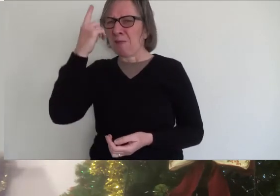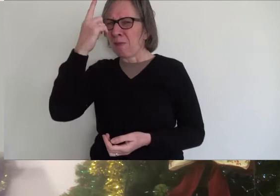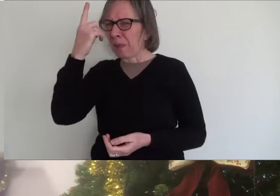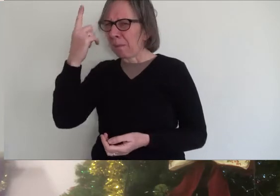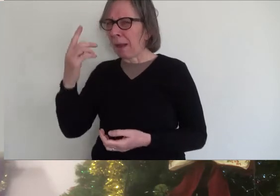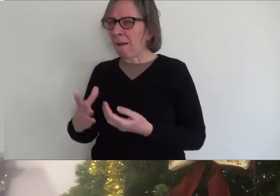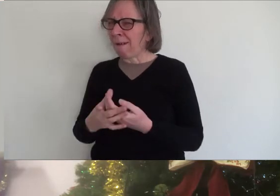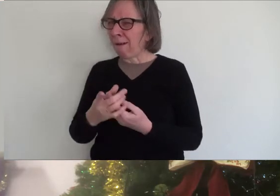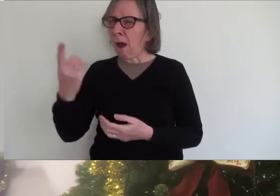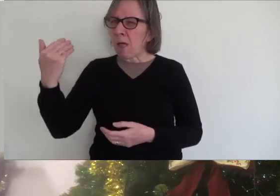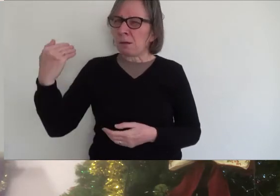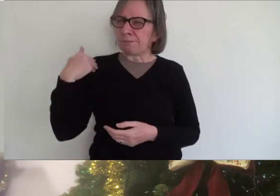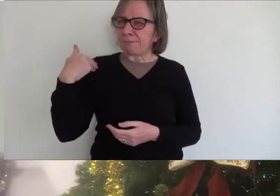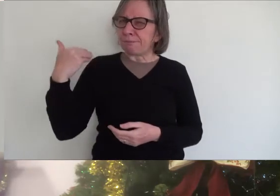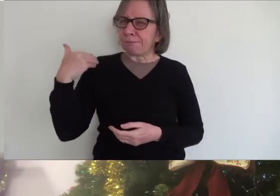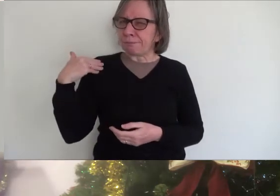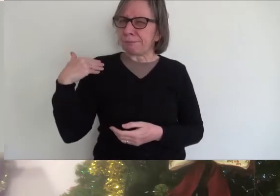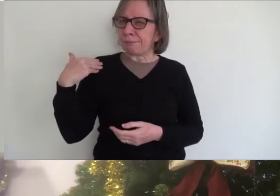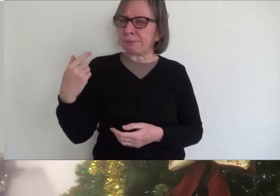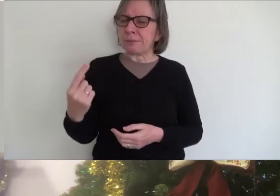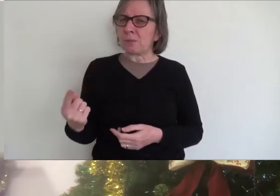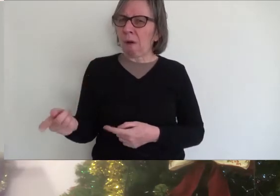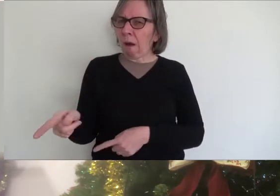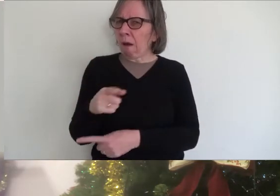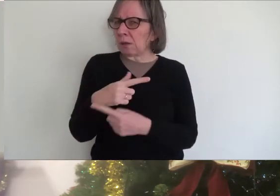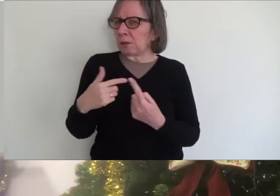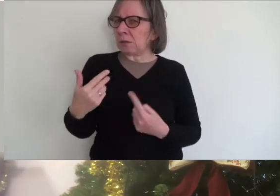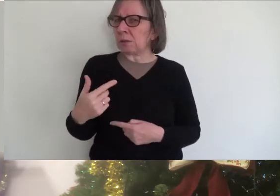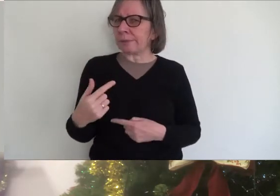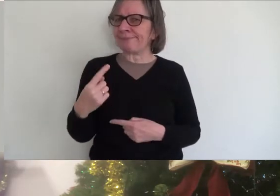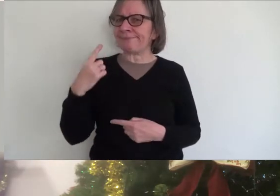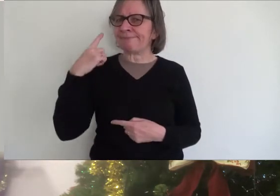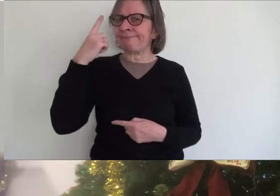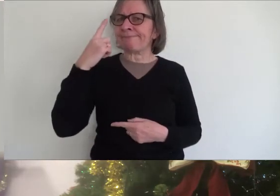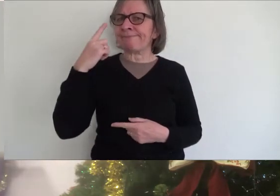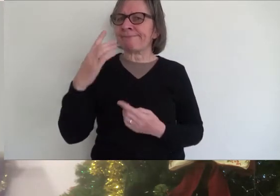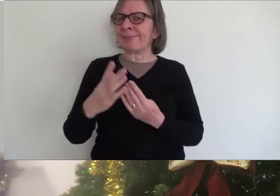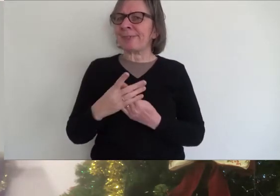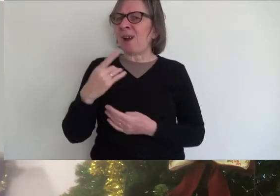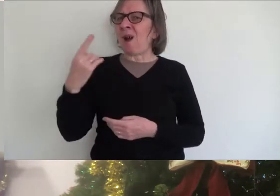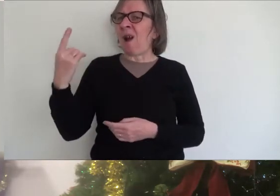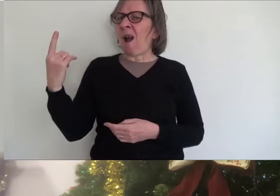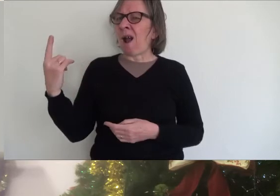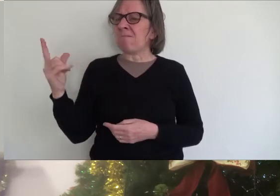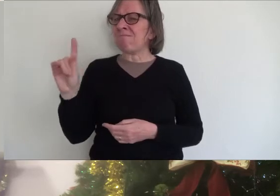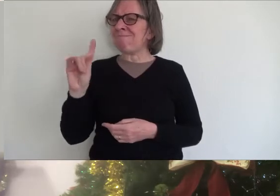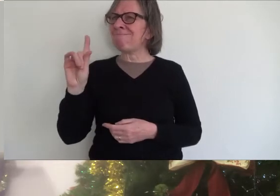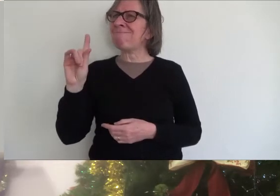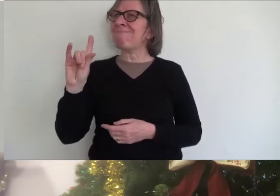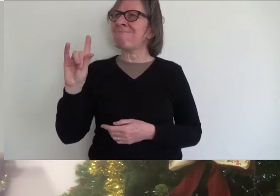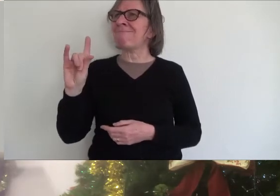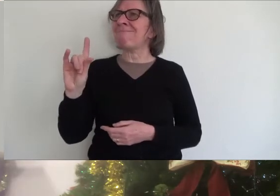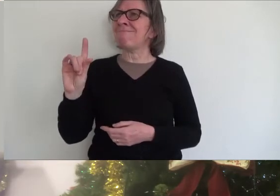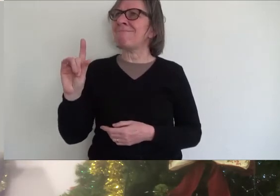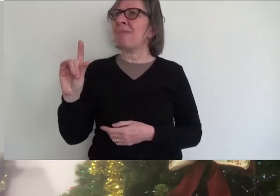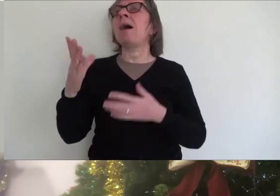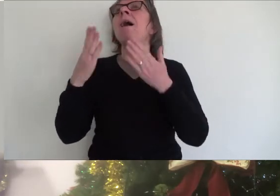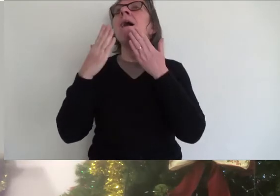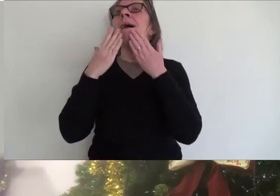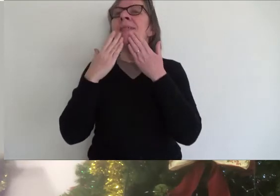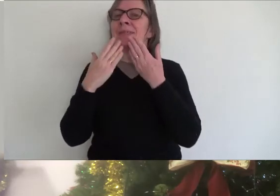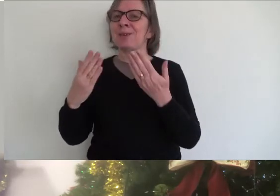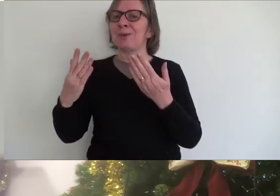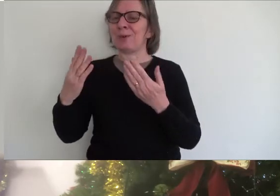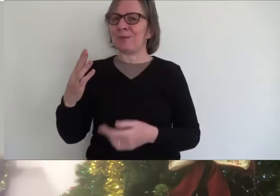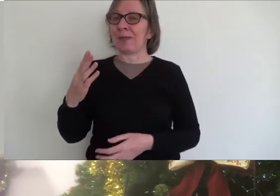lives. Look back, think what God is doing, and give thanks. And know that we have the hope